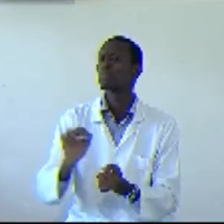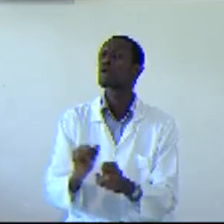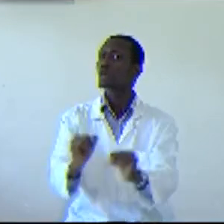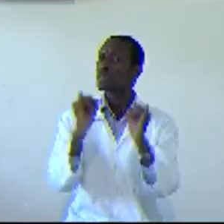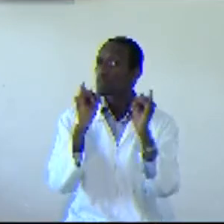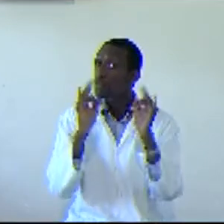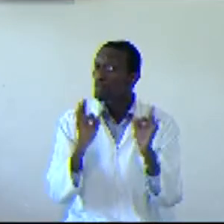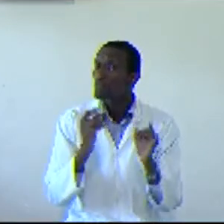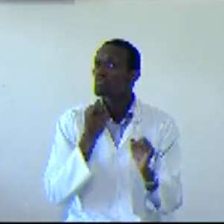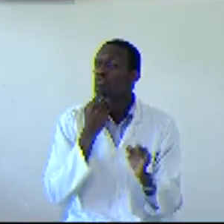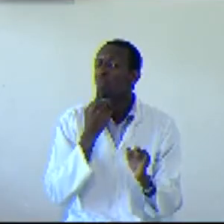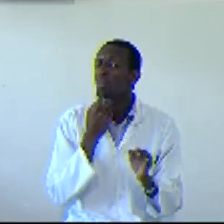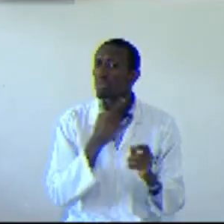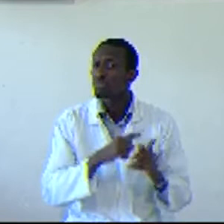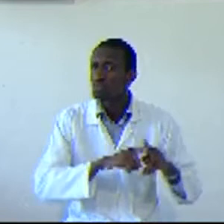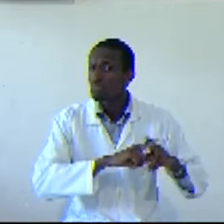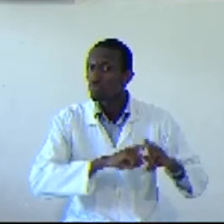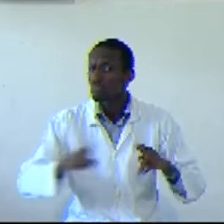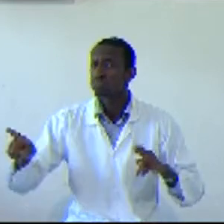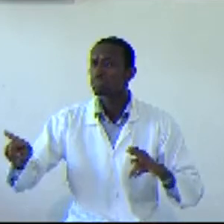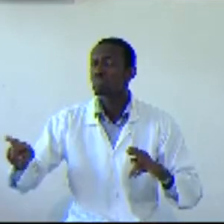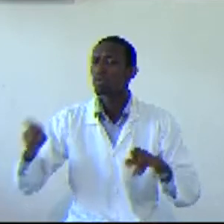the same location?